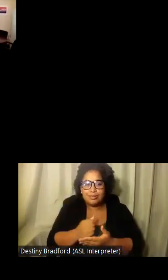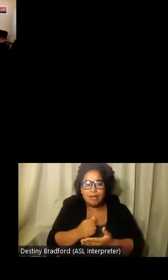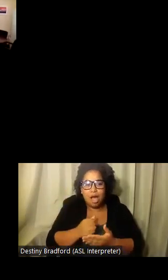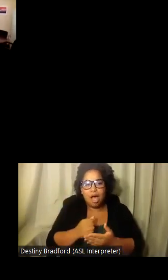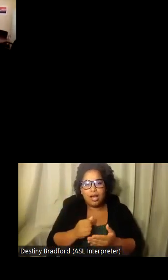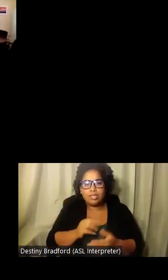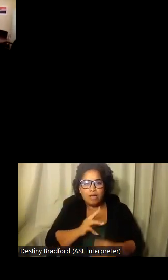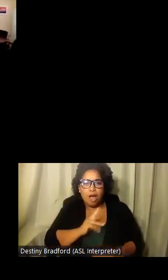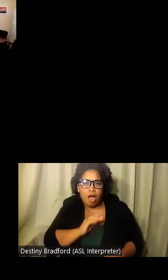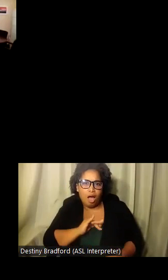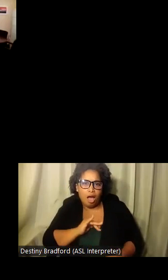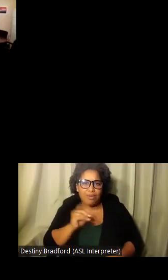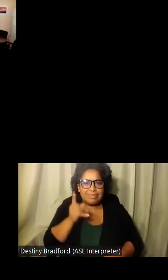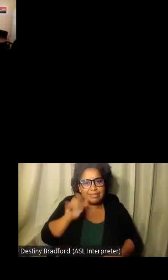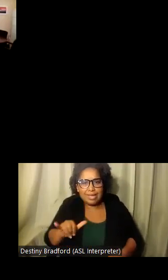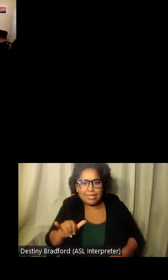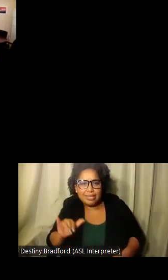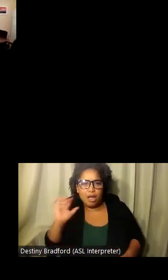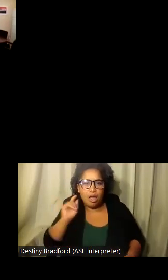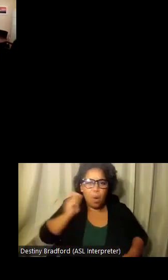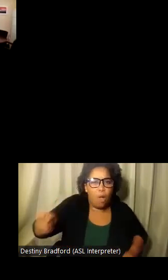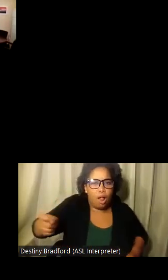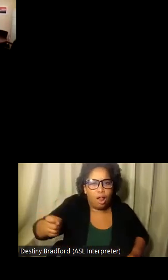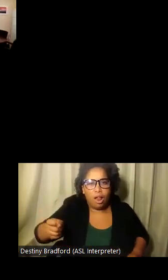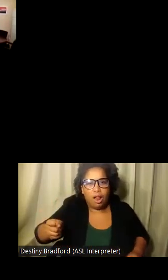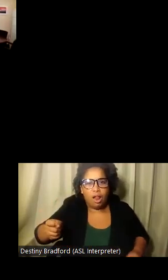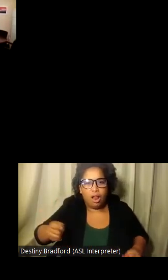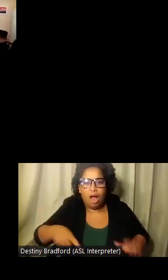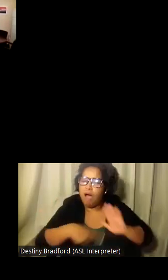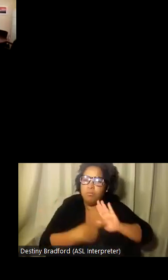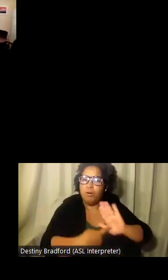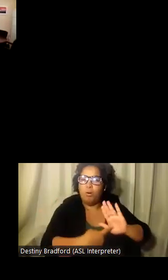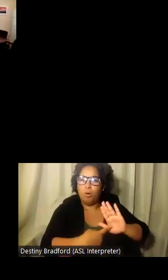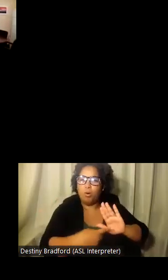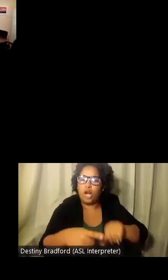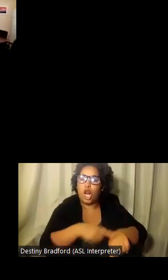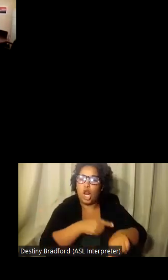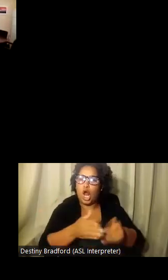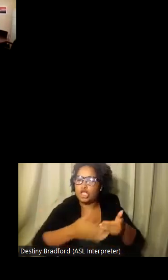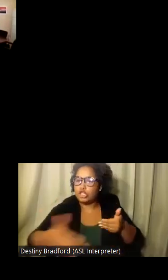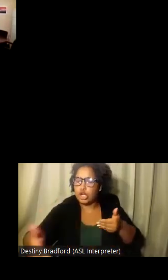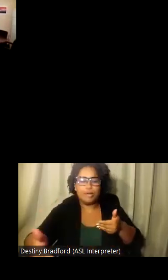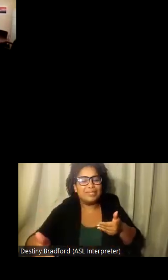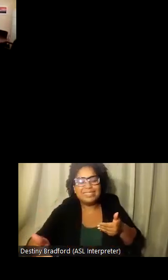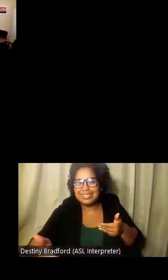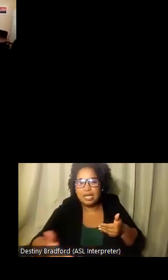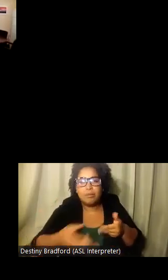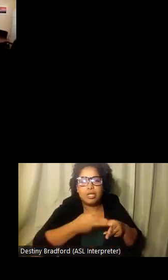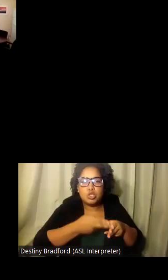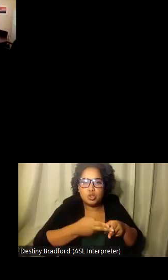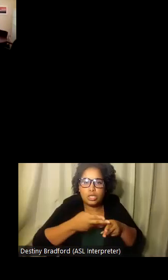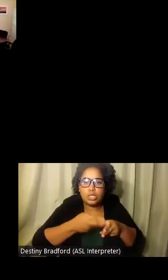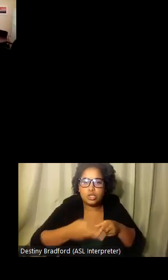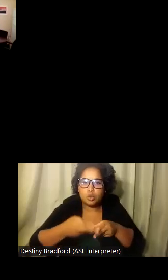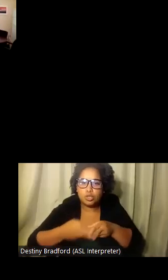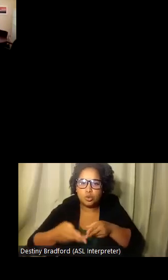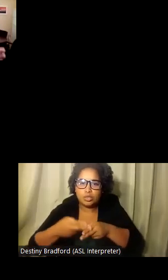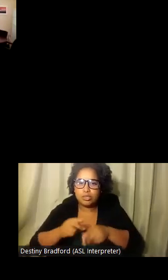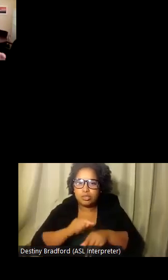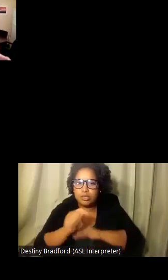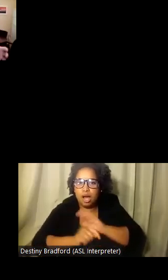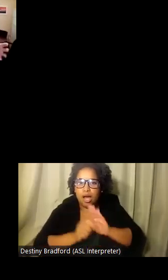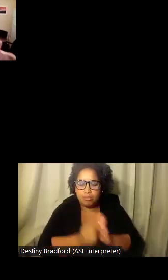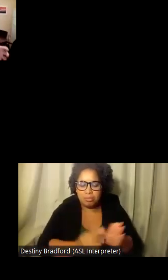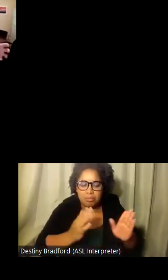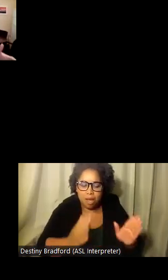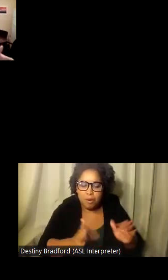flashy or as sexy as it might end up showing in a longer term way, specifically in those short term times. But they